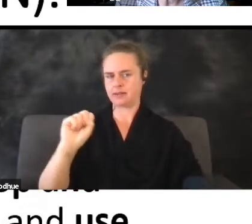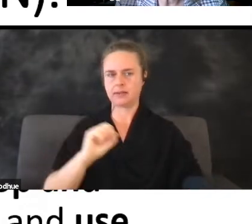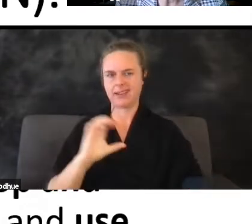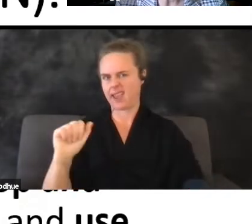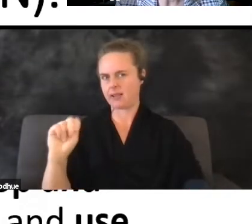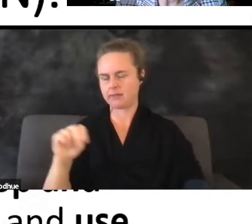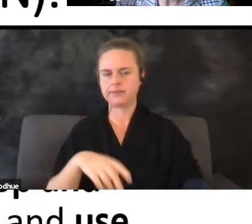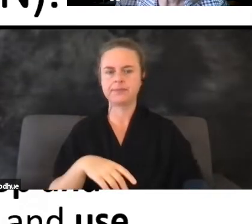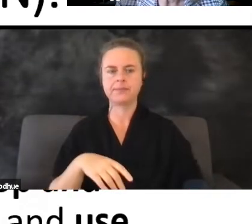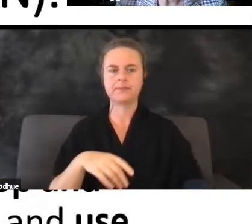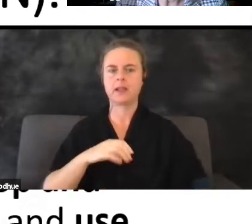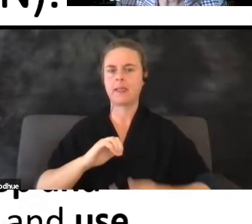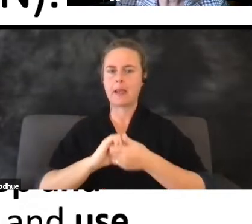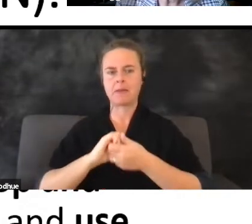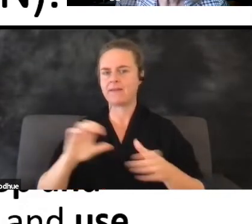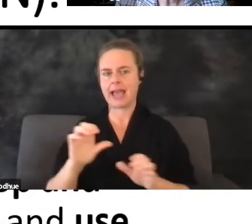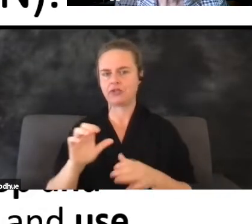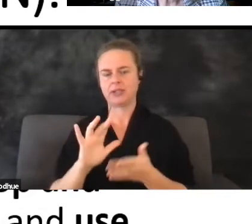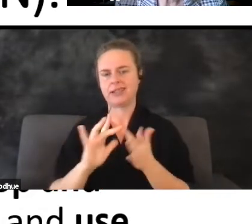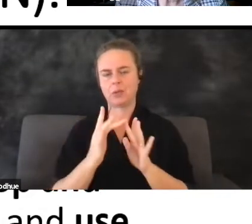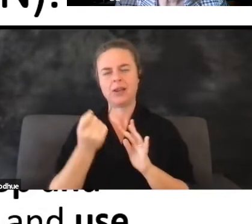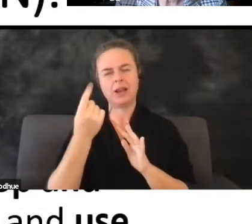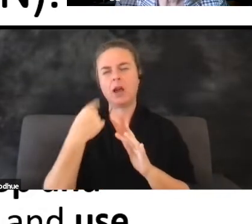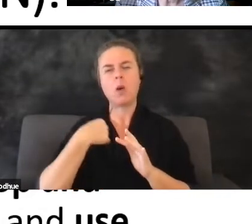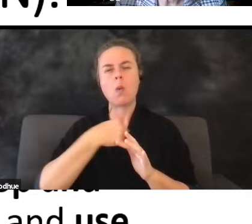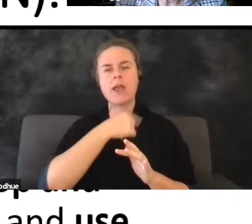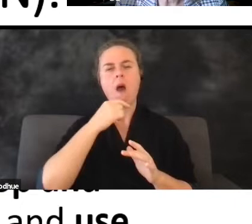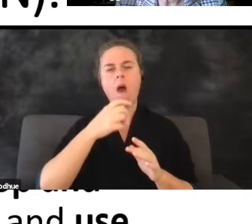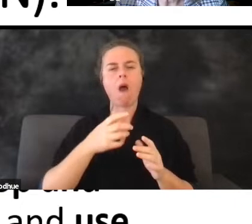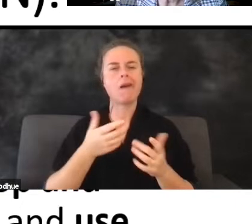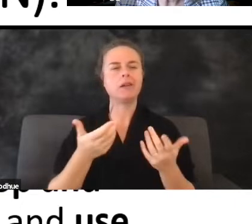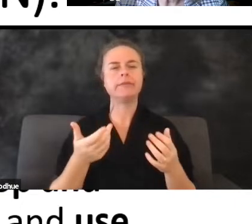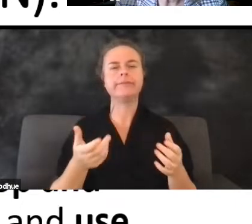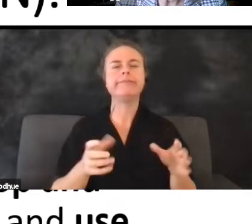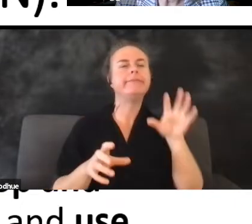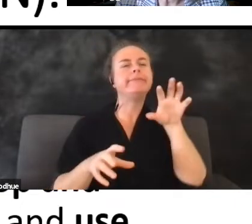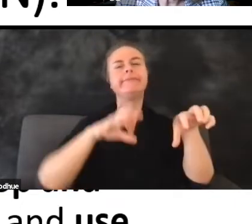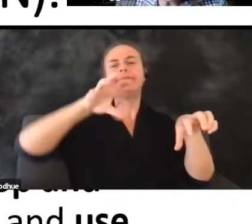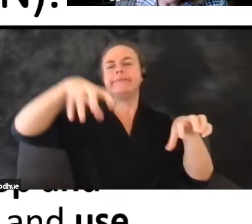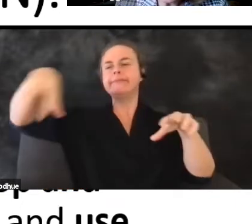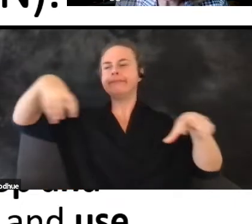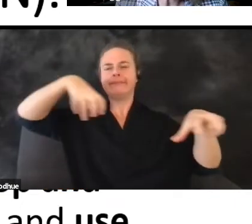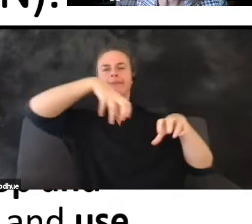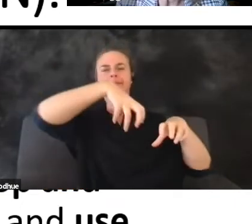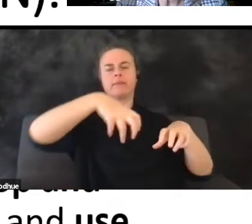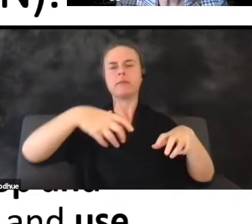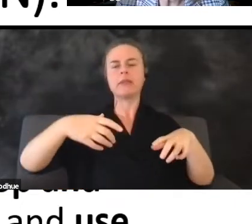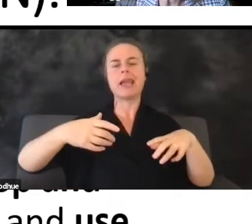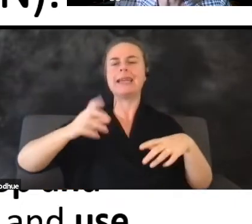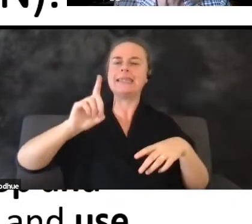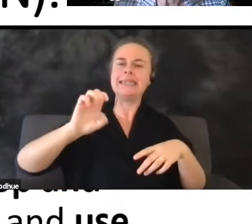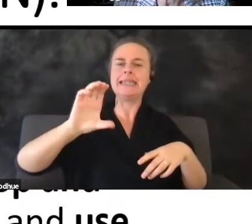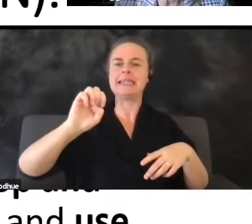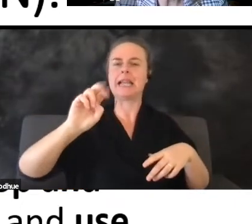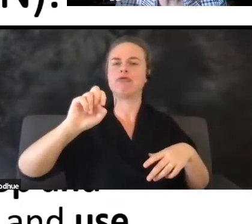operate under a very decentralized model where they have a fair amount of autonomy, but they also